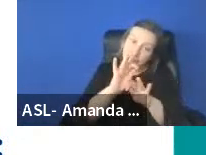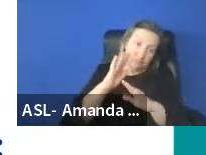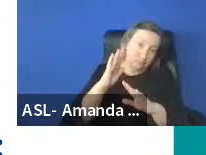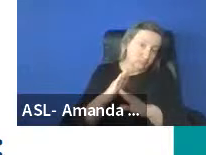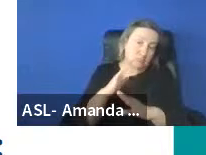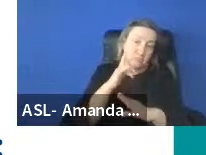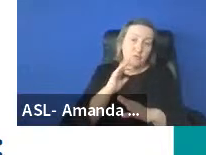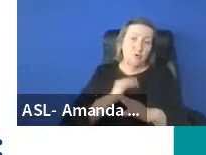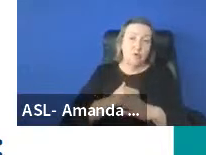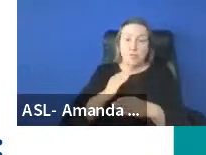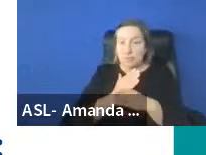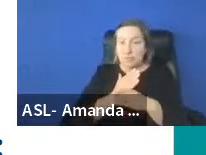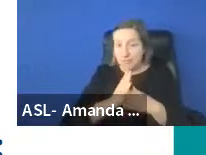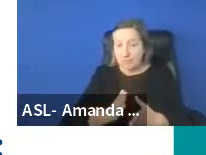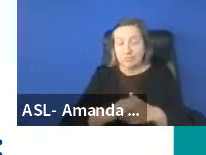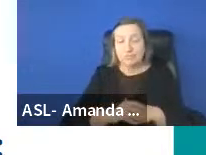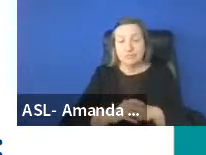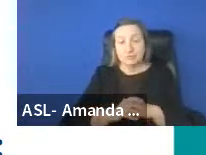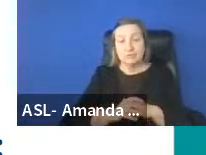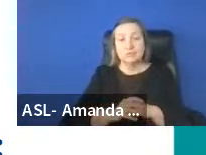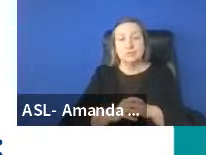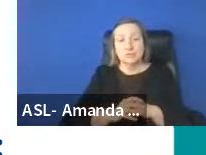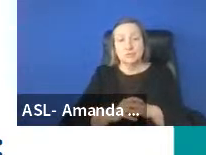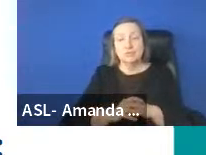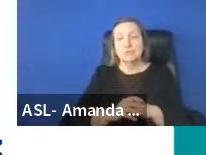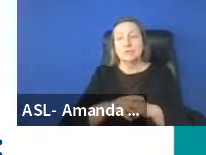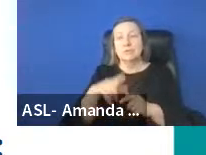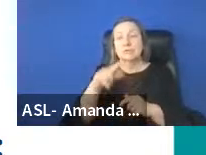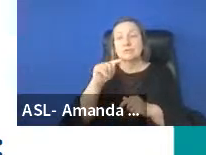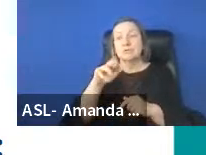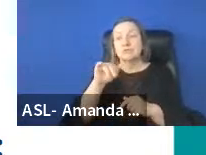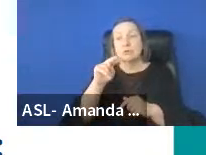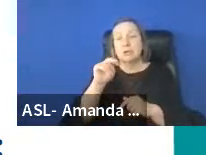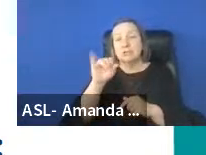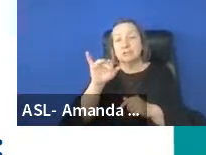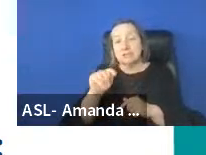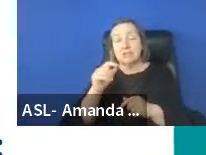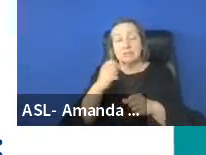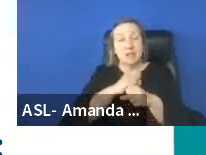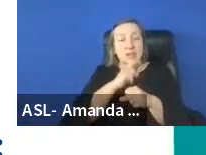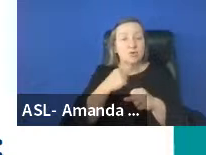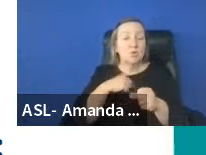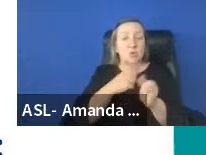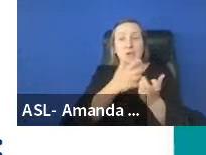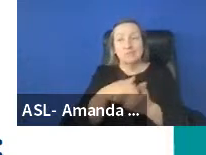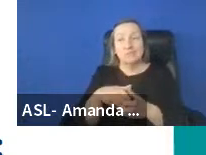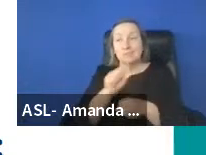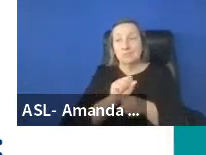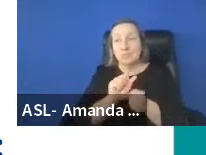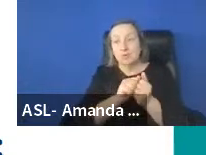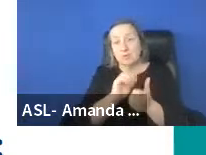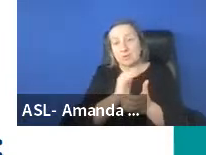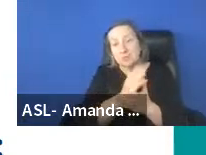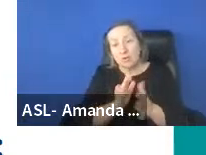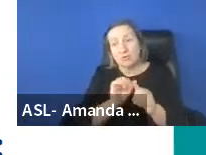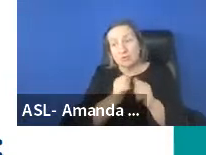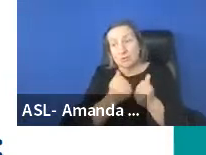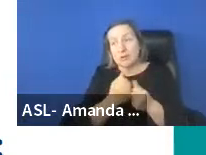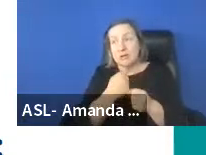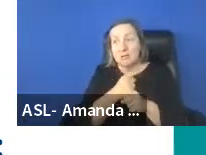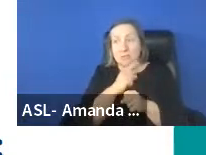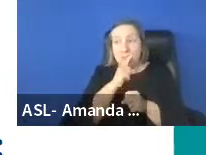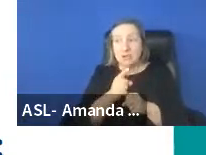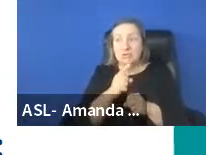for our partners. And transit, making sure we are working with the partner agencies to optimize the